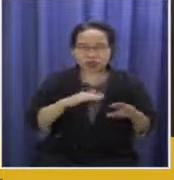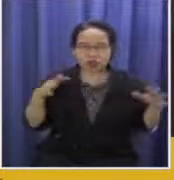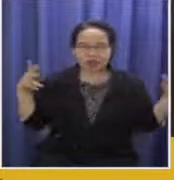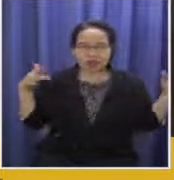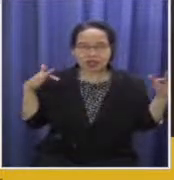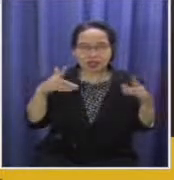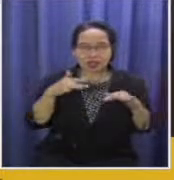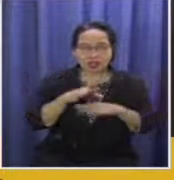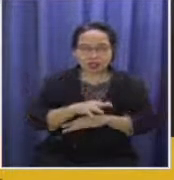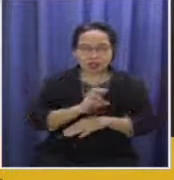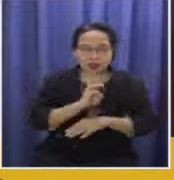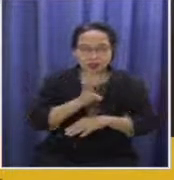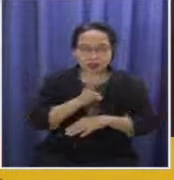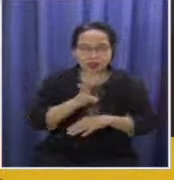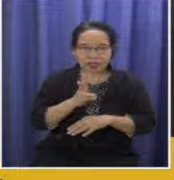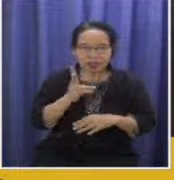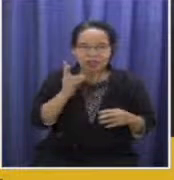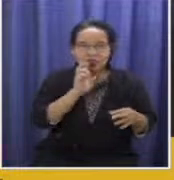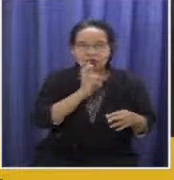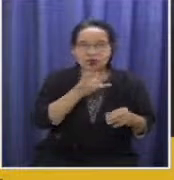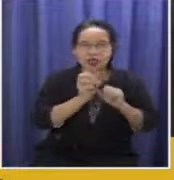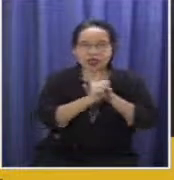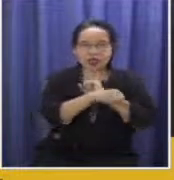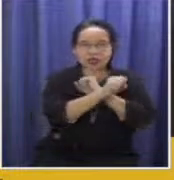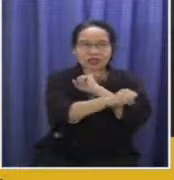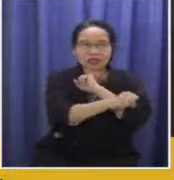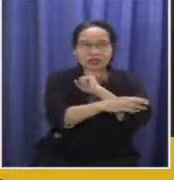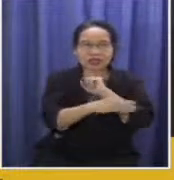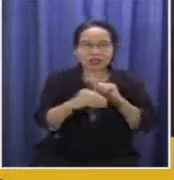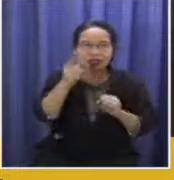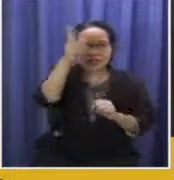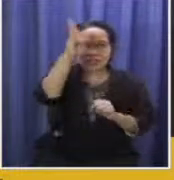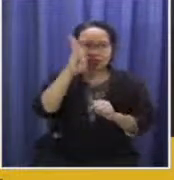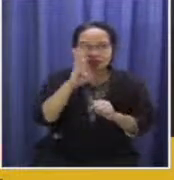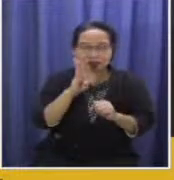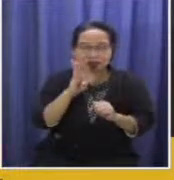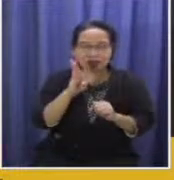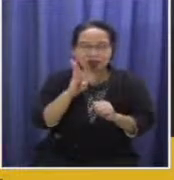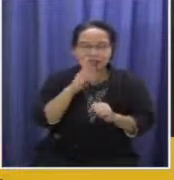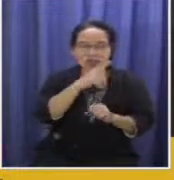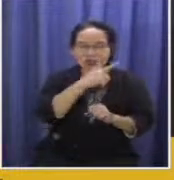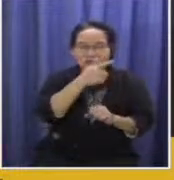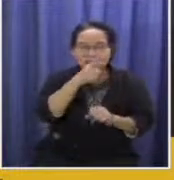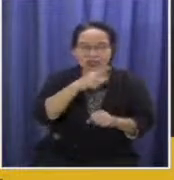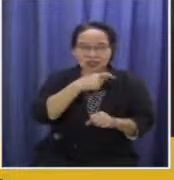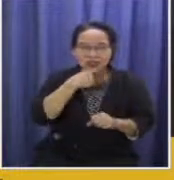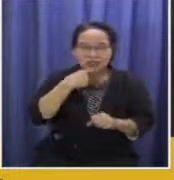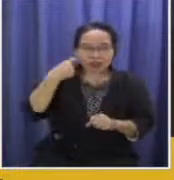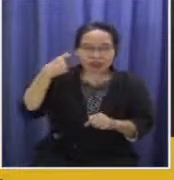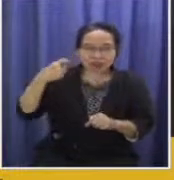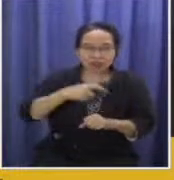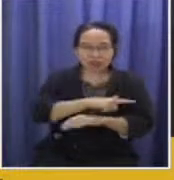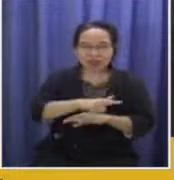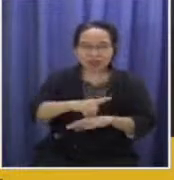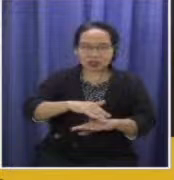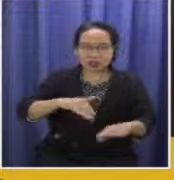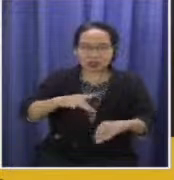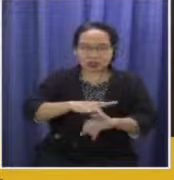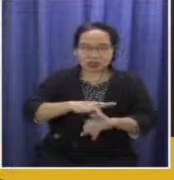of the waters seas. And the dry land, he called